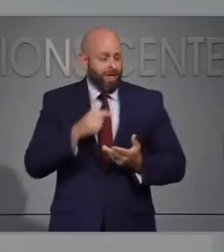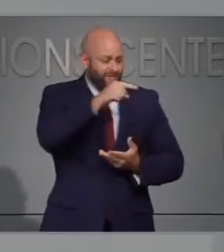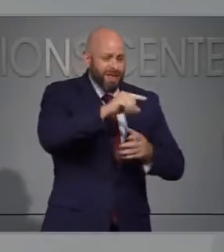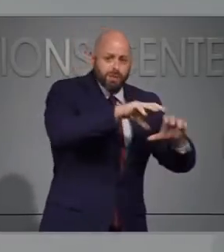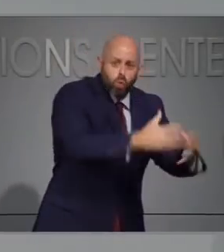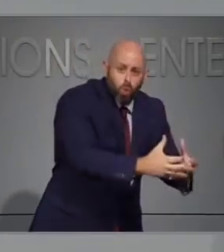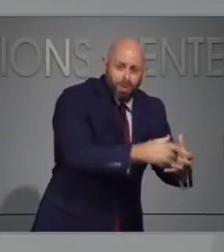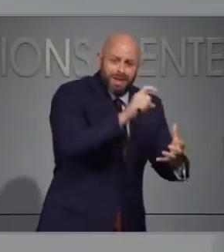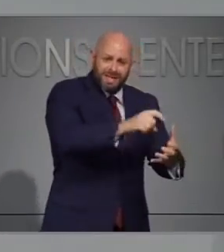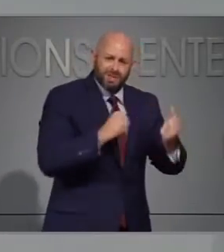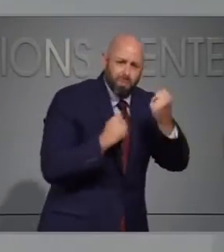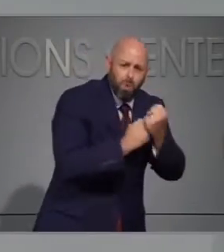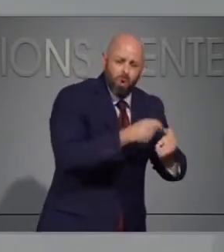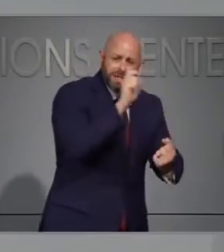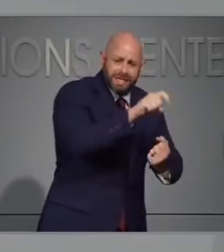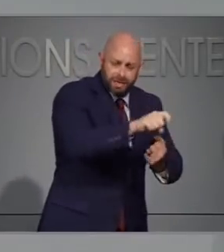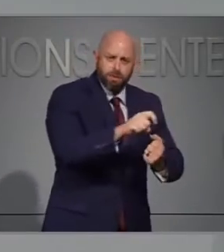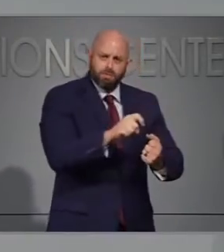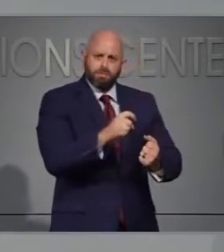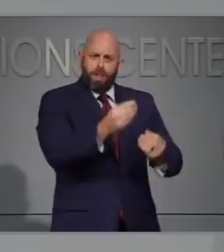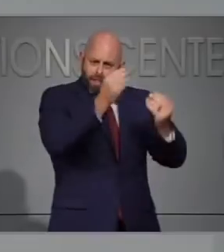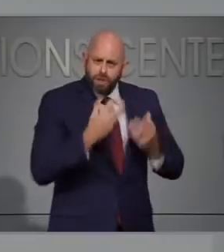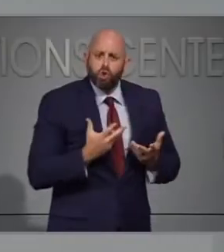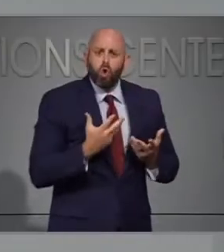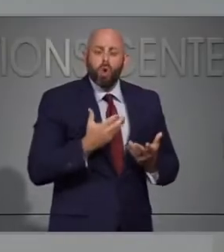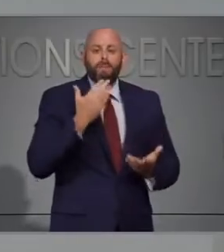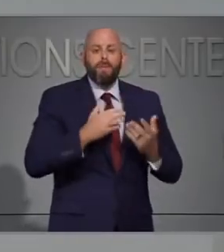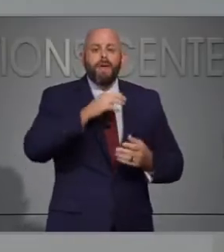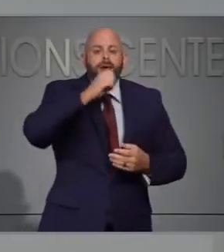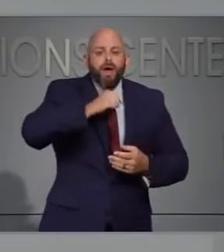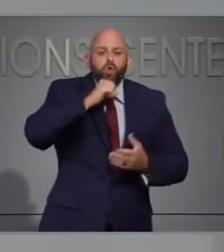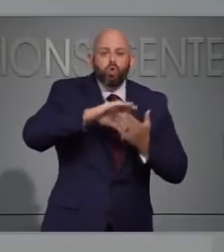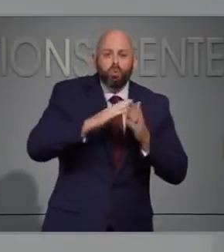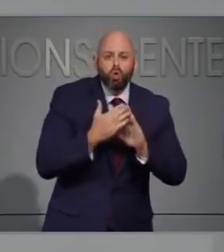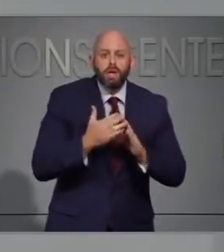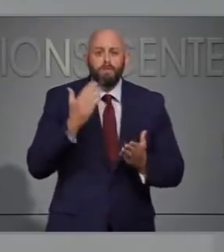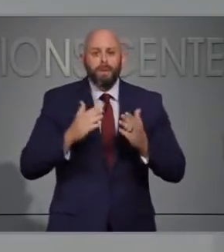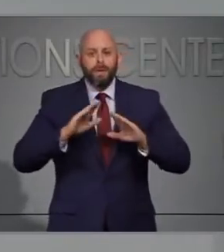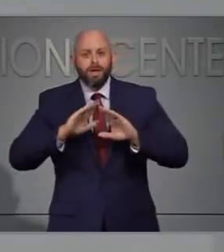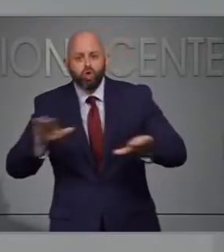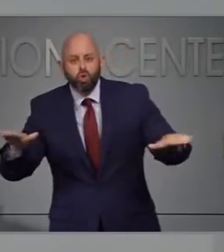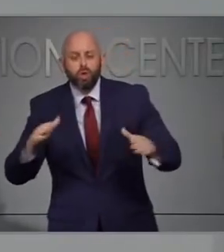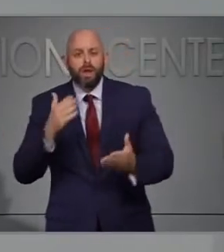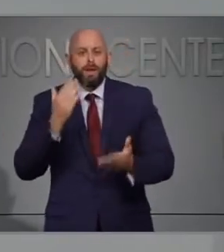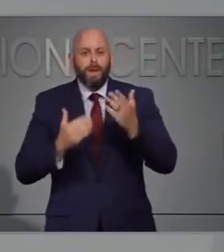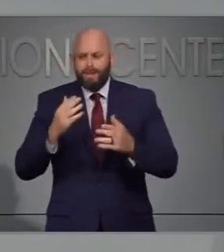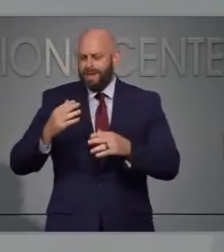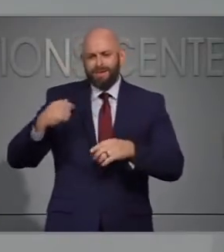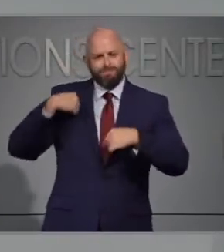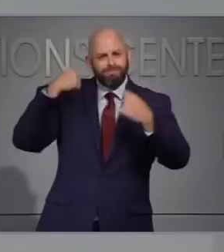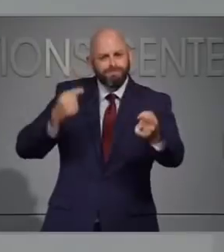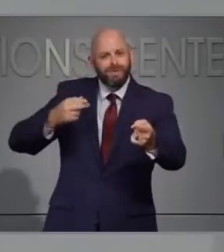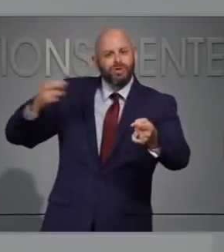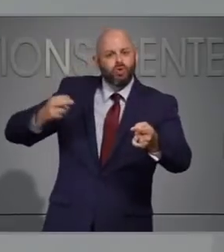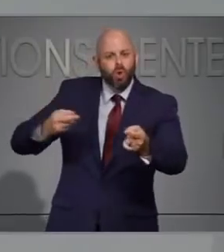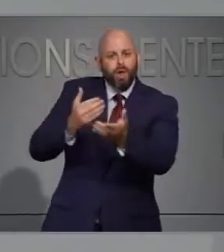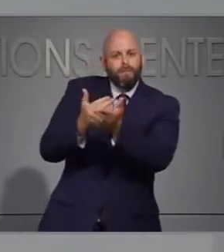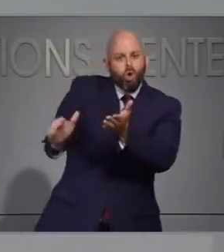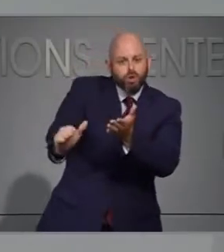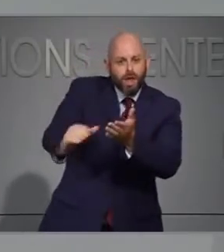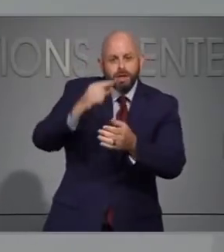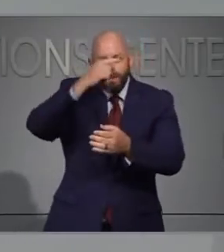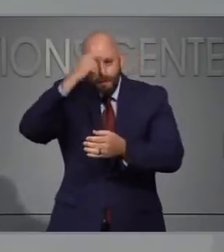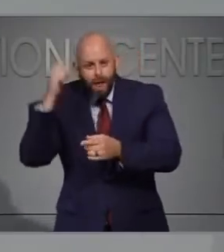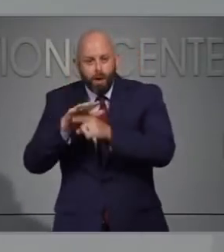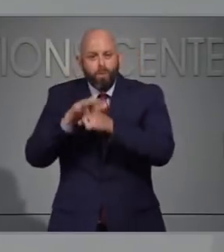be supported, whether it's our elderly community, our children, or our historically marginalized and oppressed Black, Indigenous,